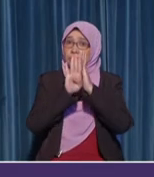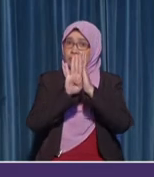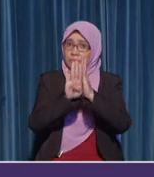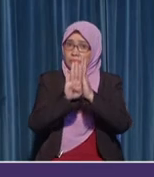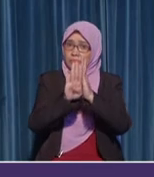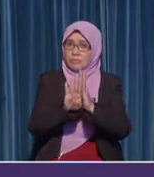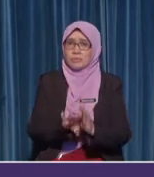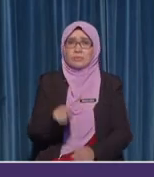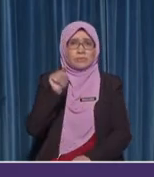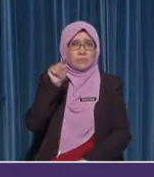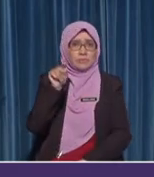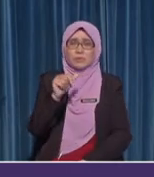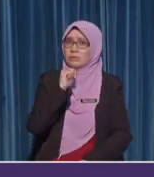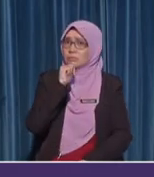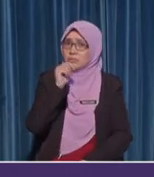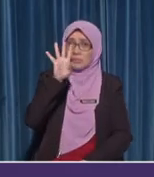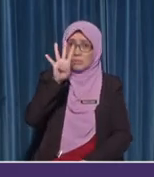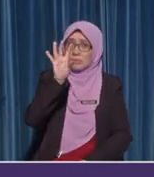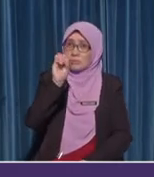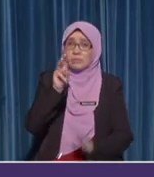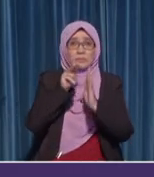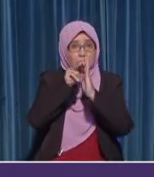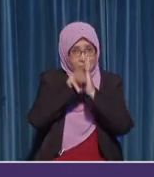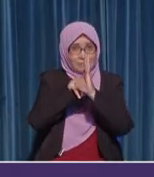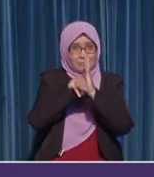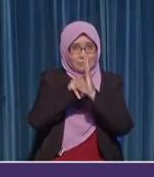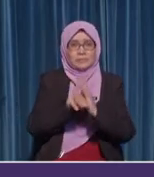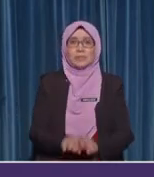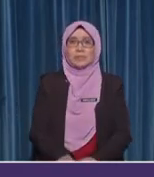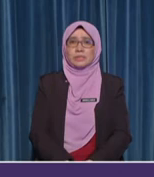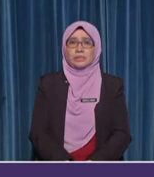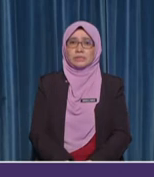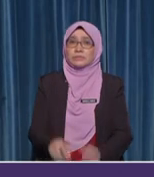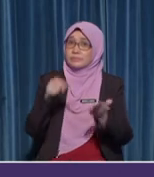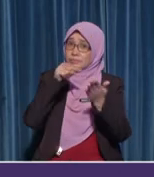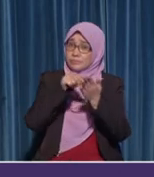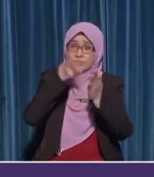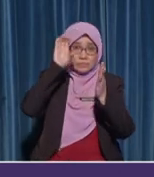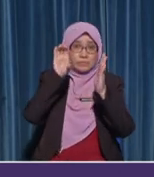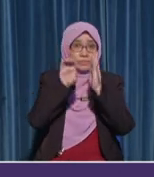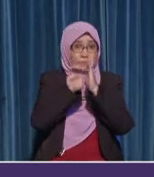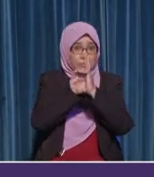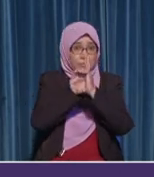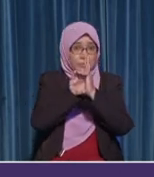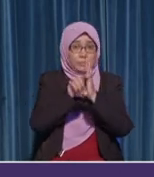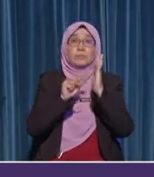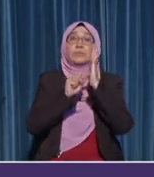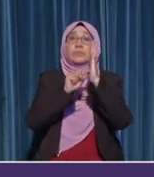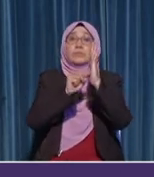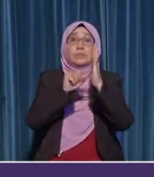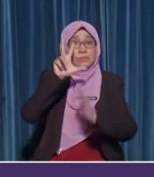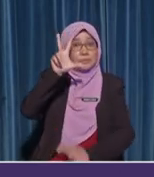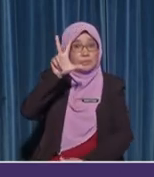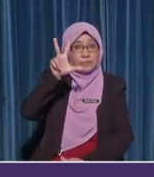does not show 40 minutes. This picture shows 30